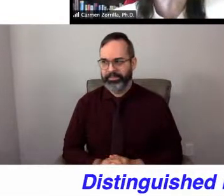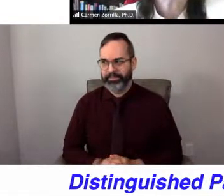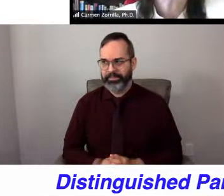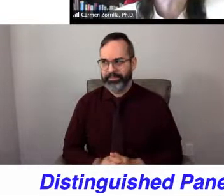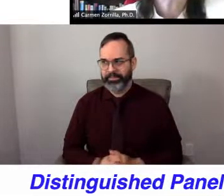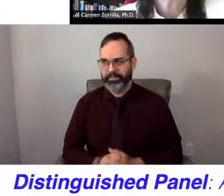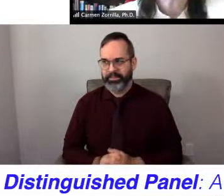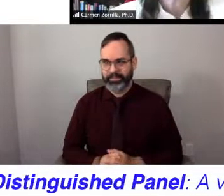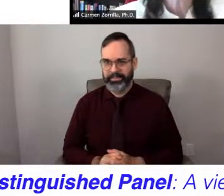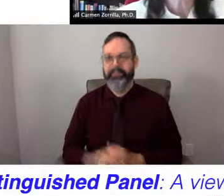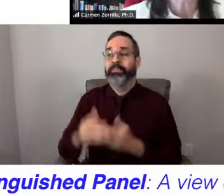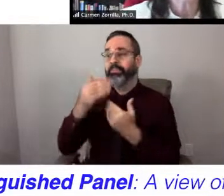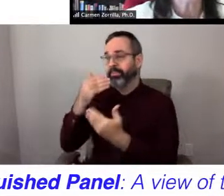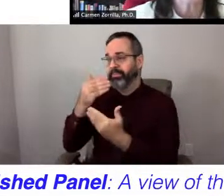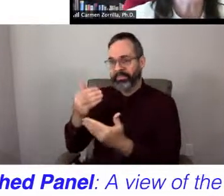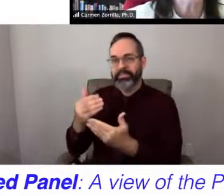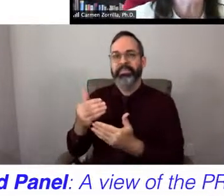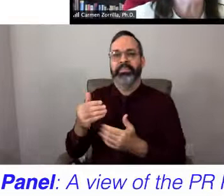We will now have